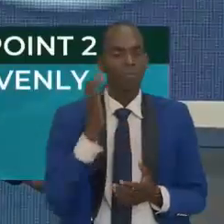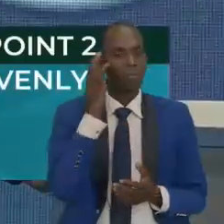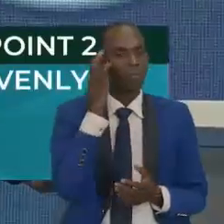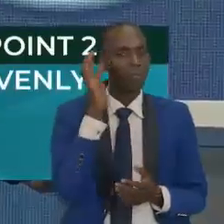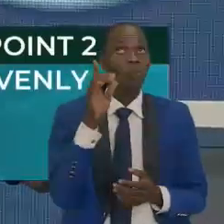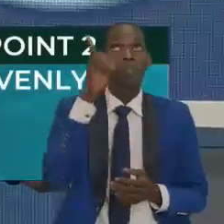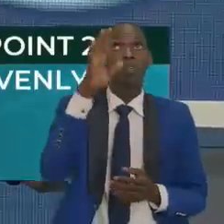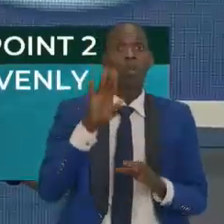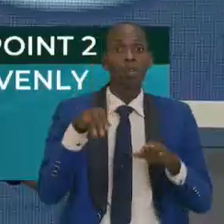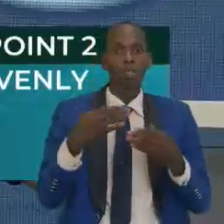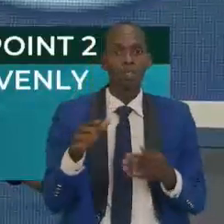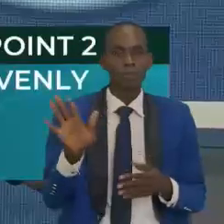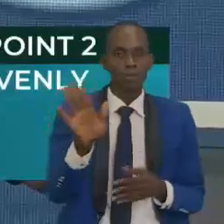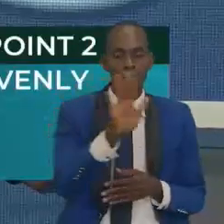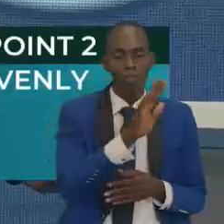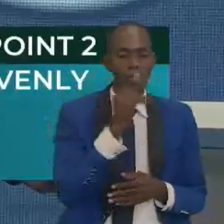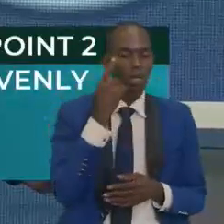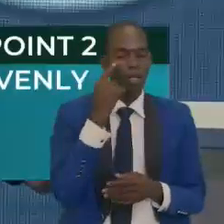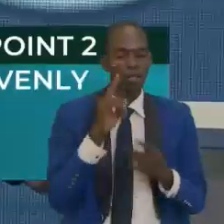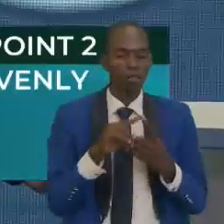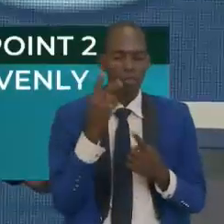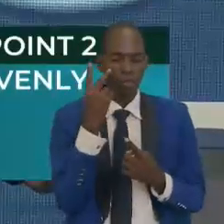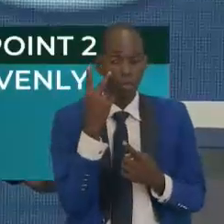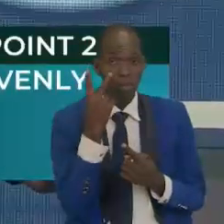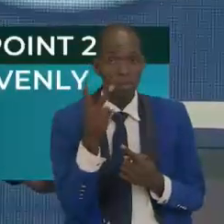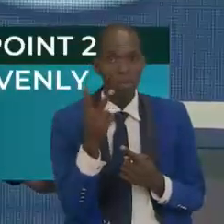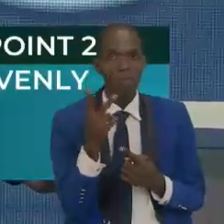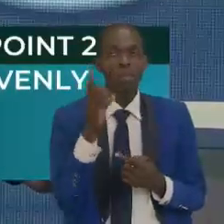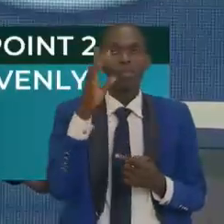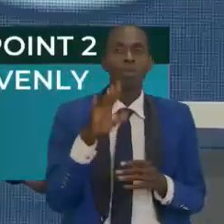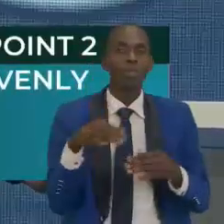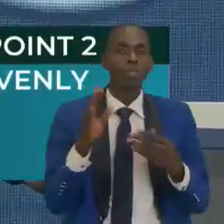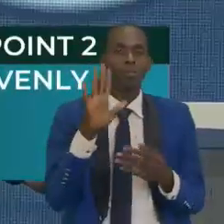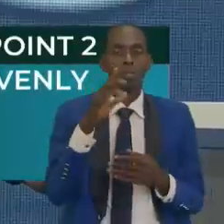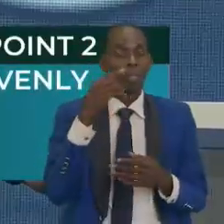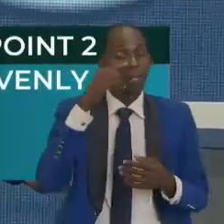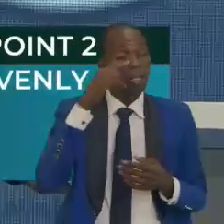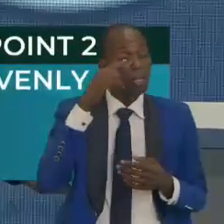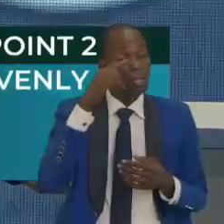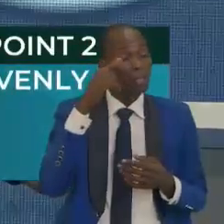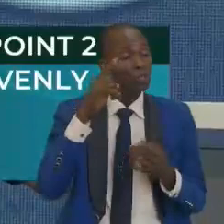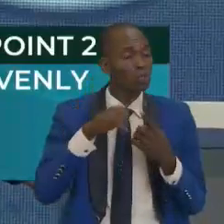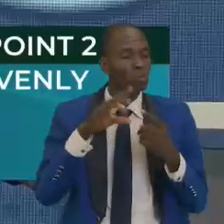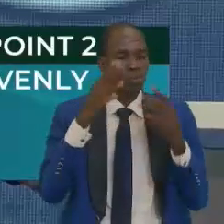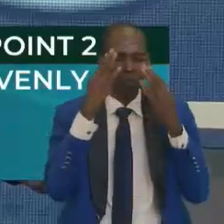see. He gives us eyelids to close the eyes,